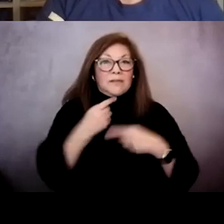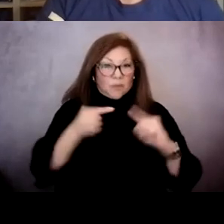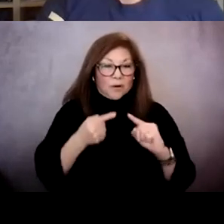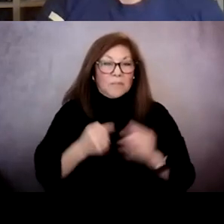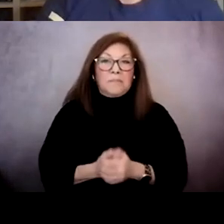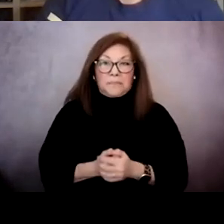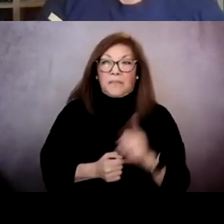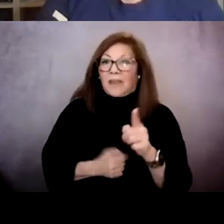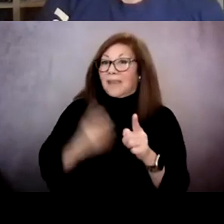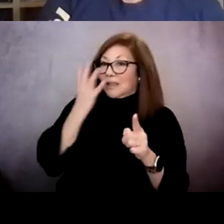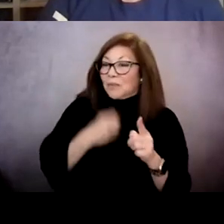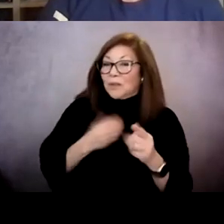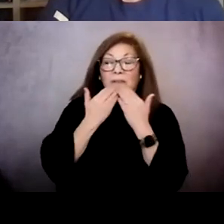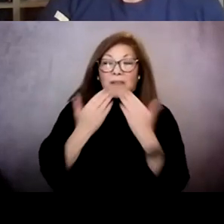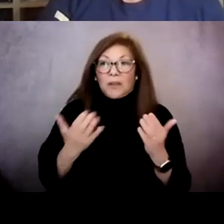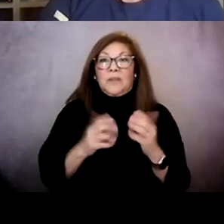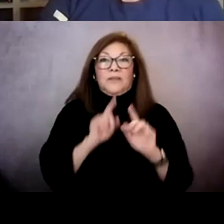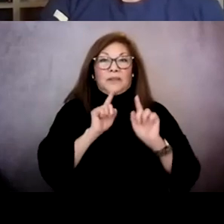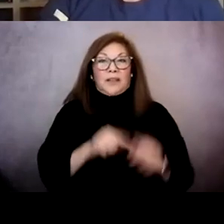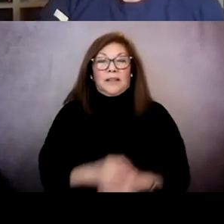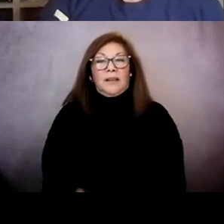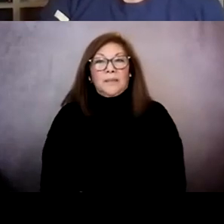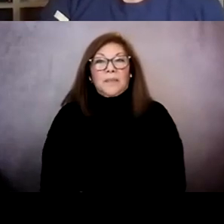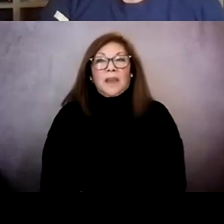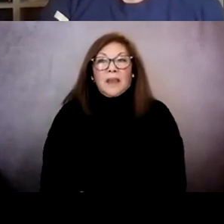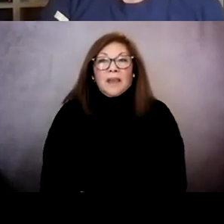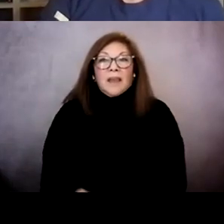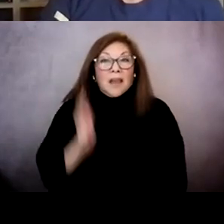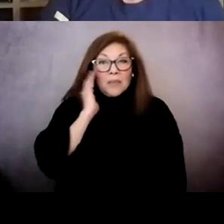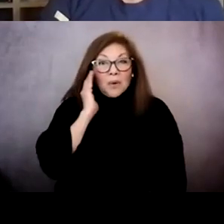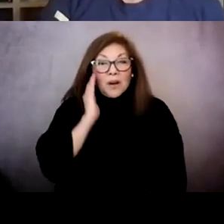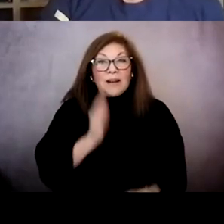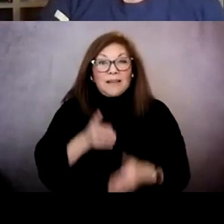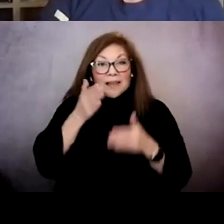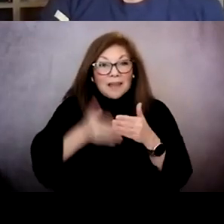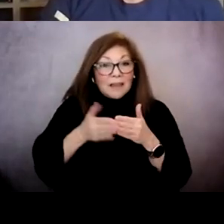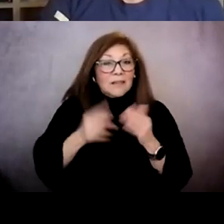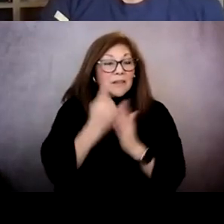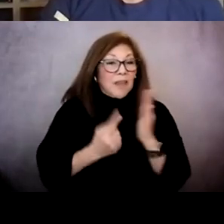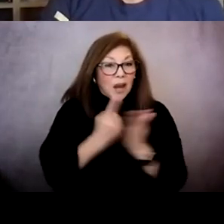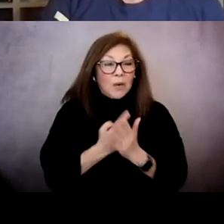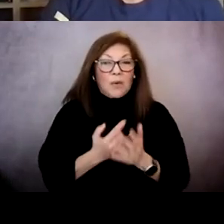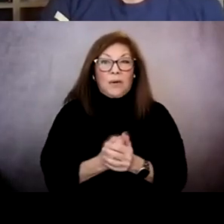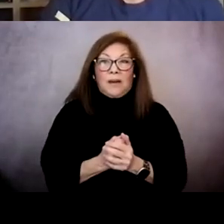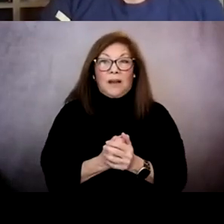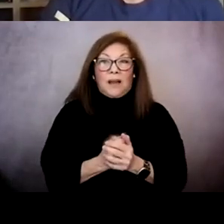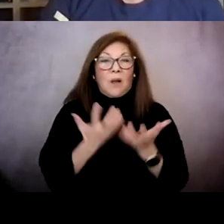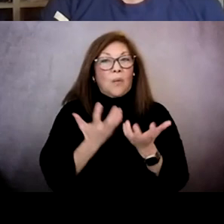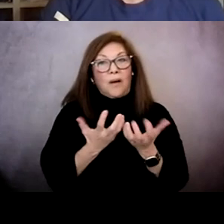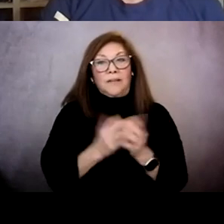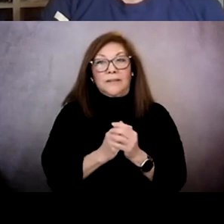That's beautiful. Thank you so much for this answer. I am aware that we are at the end of the hour. I want to do just a very,